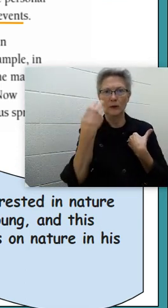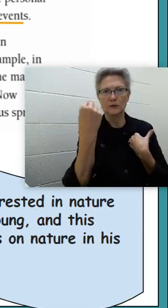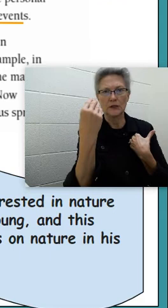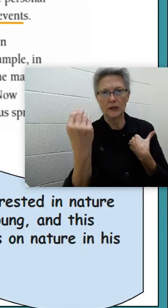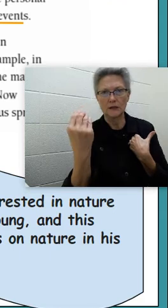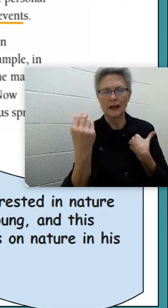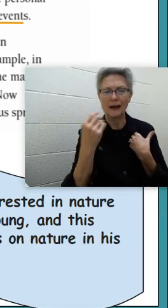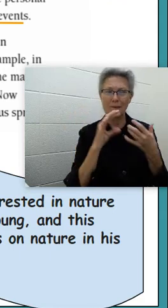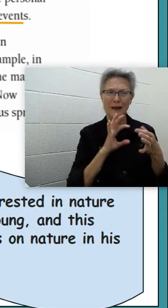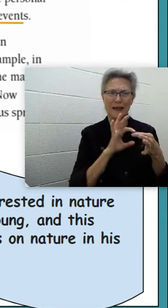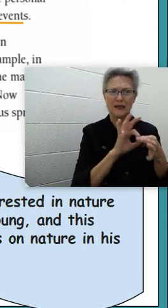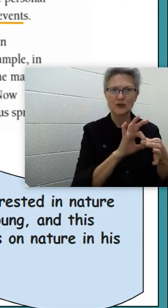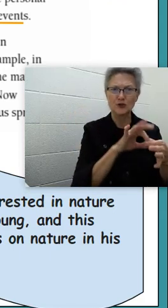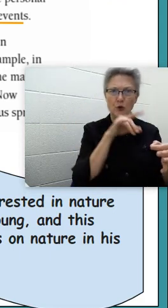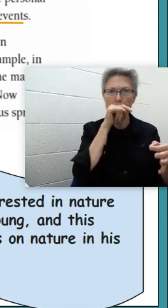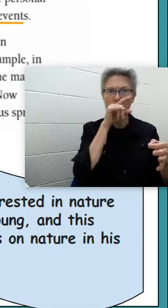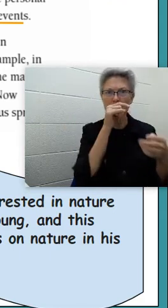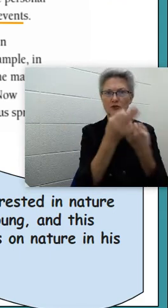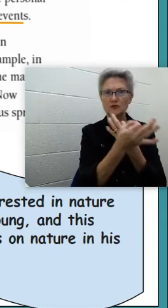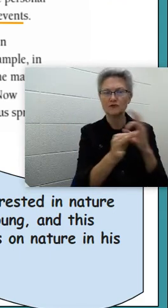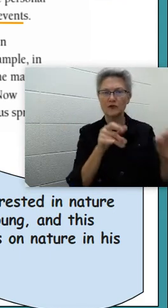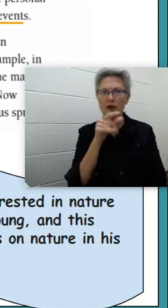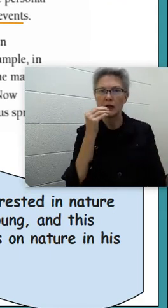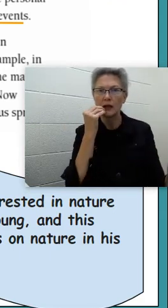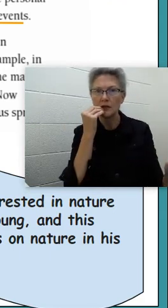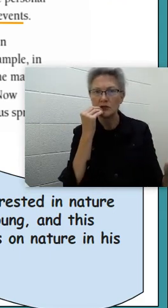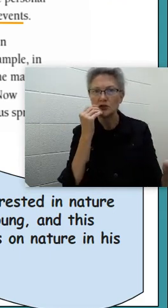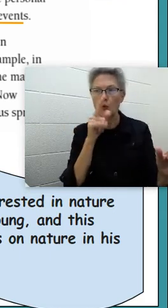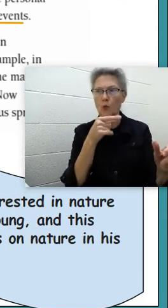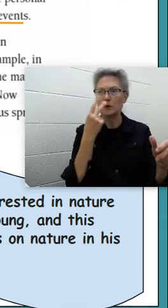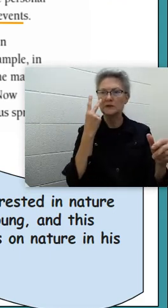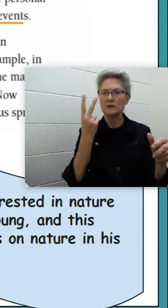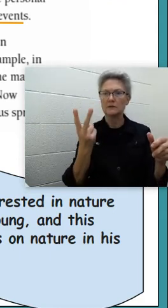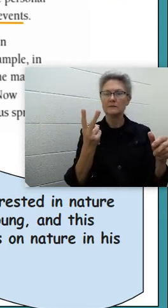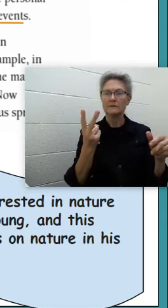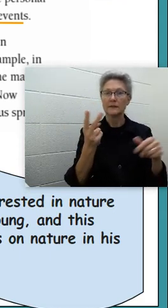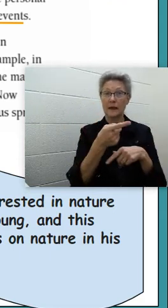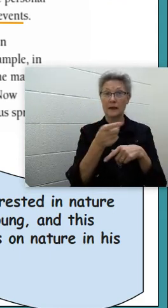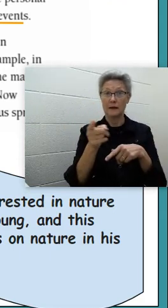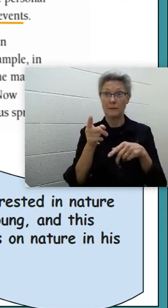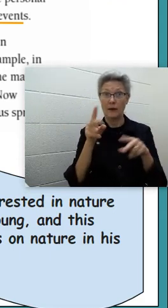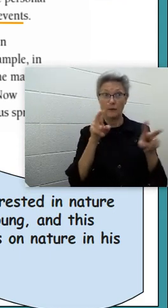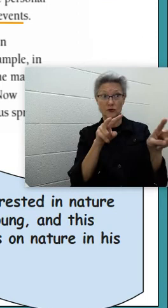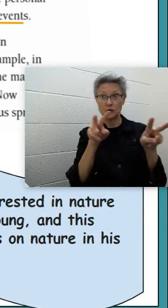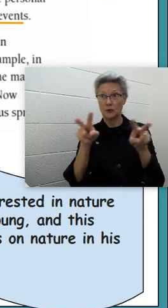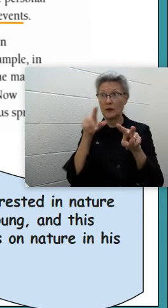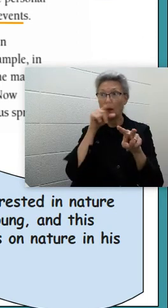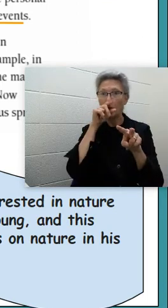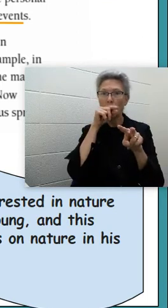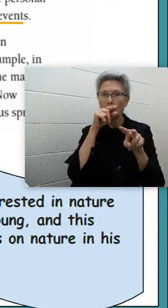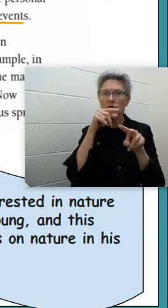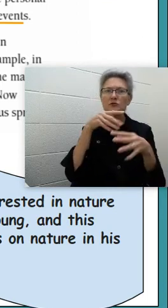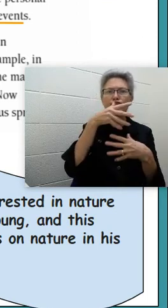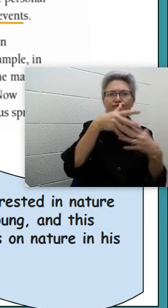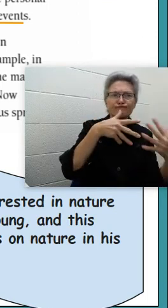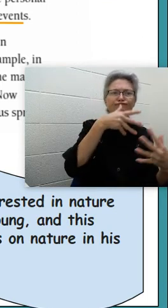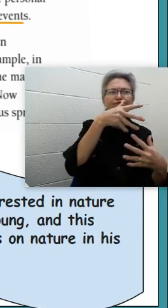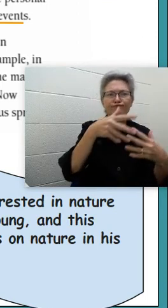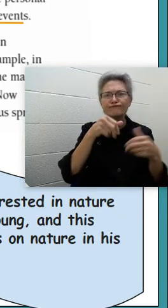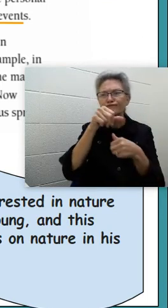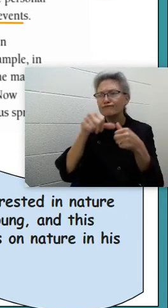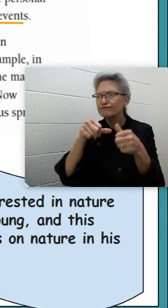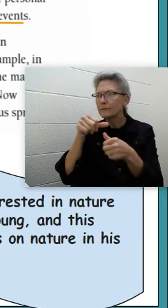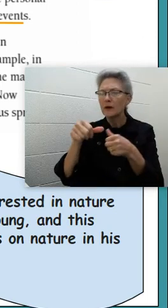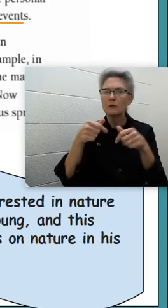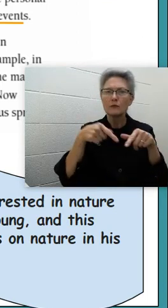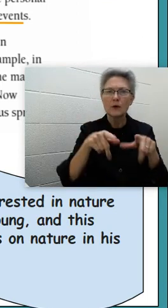making a connection to A Bird's Free Lunch, where we saw him observing the birds interacting with one another while